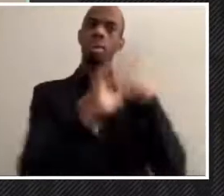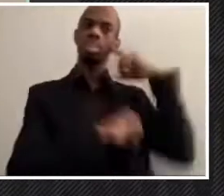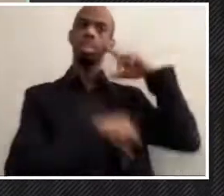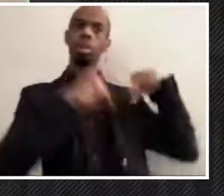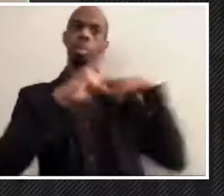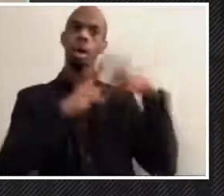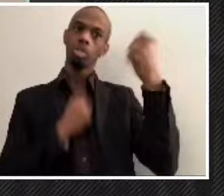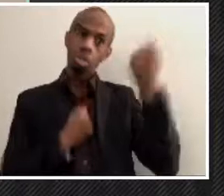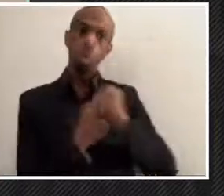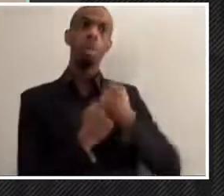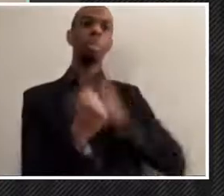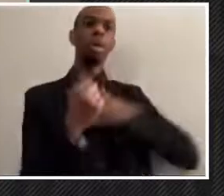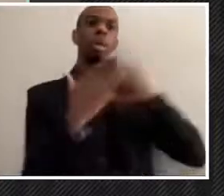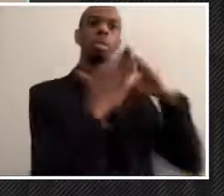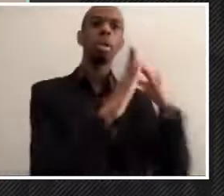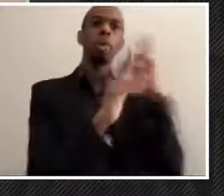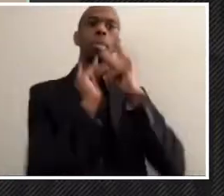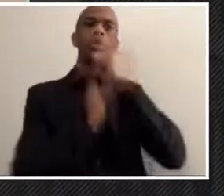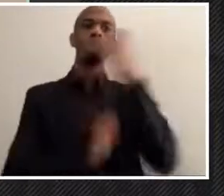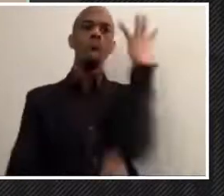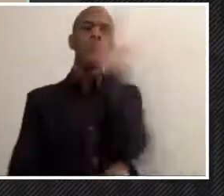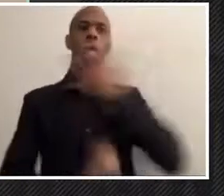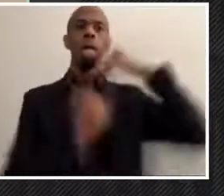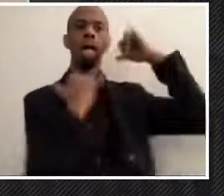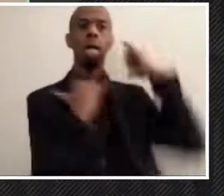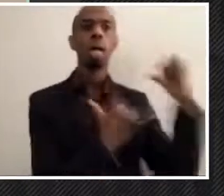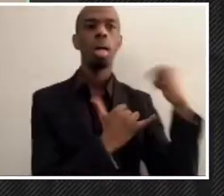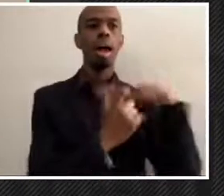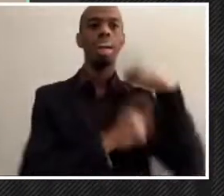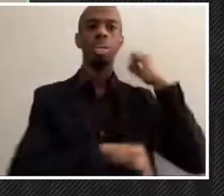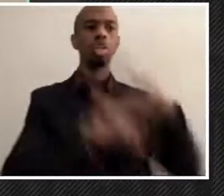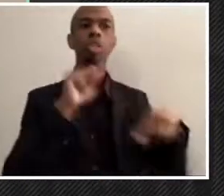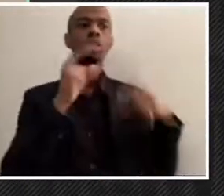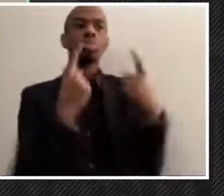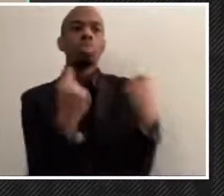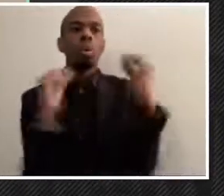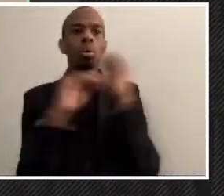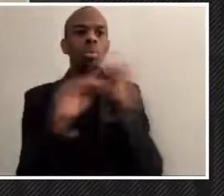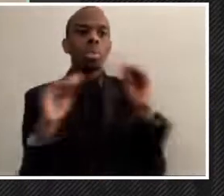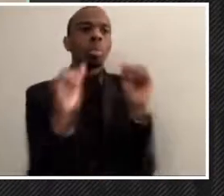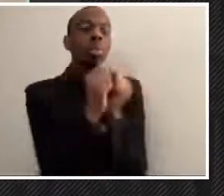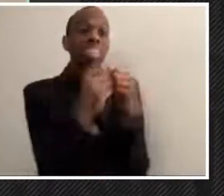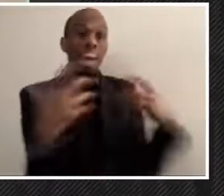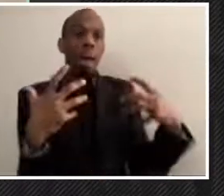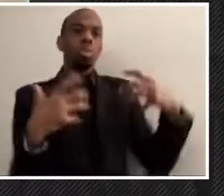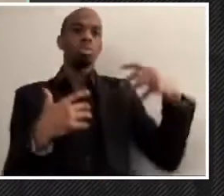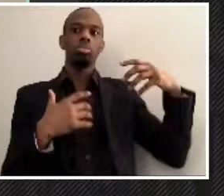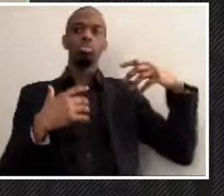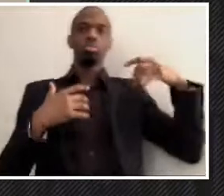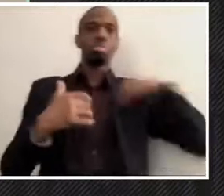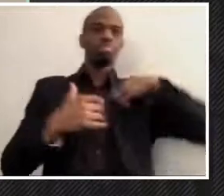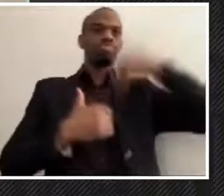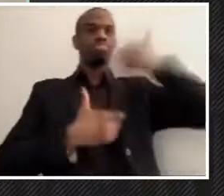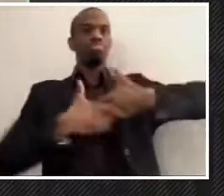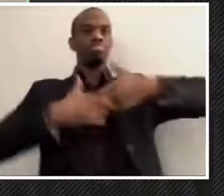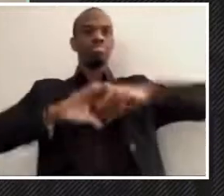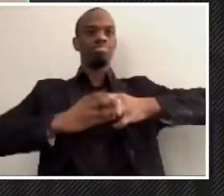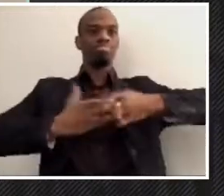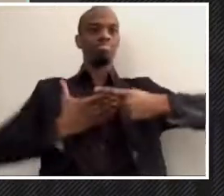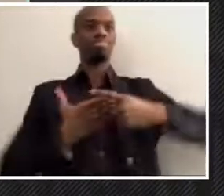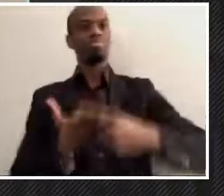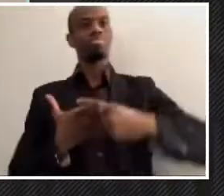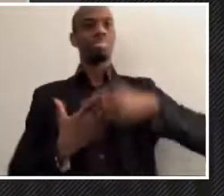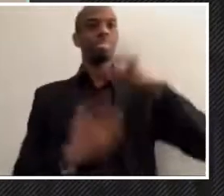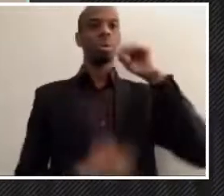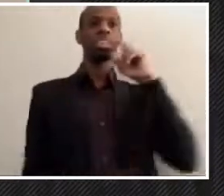I cannot imagine the train moving without us on it. And so I think it's really, for me, important that we